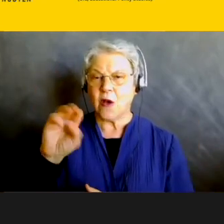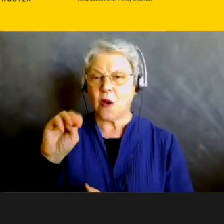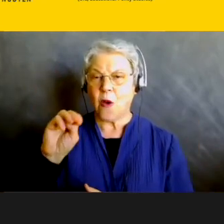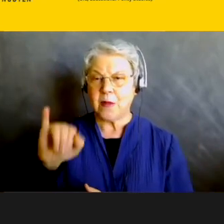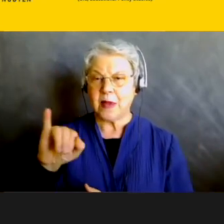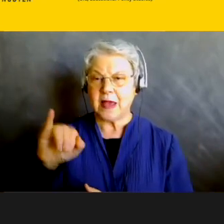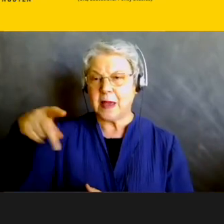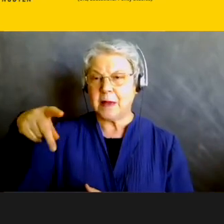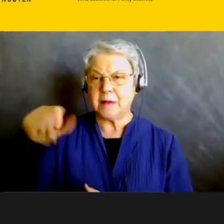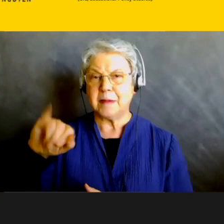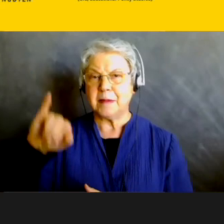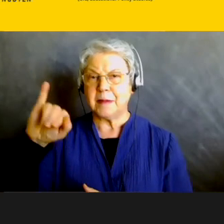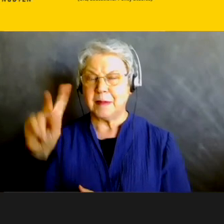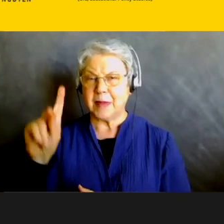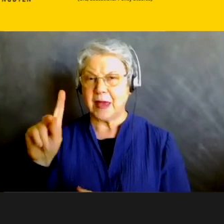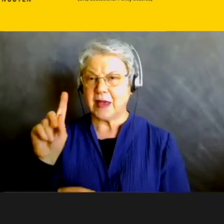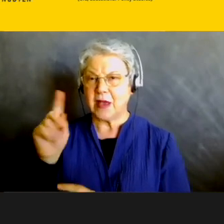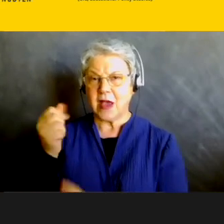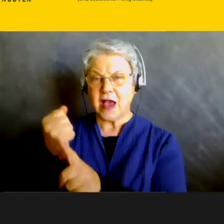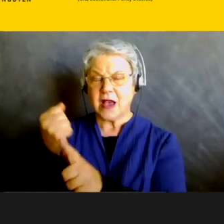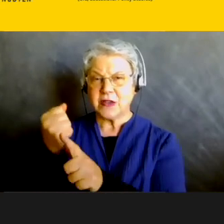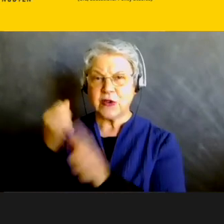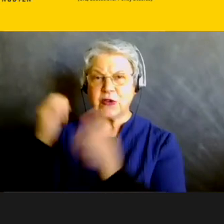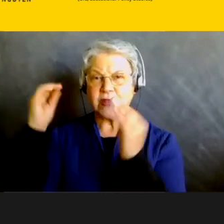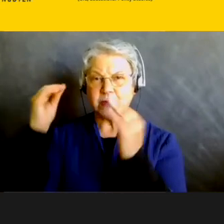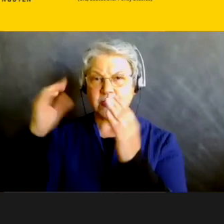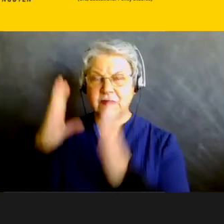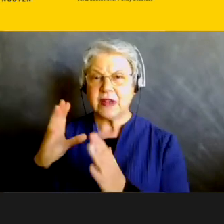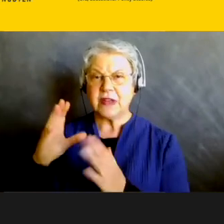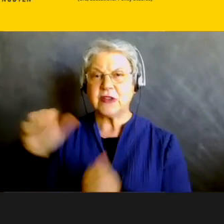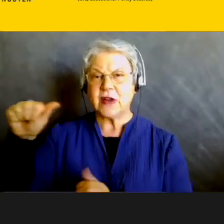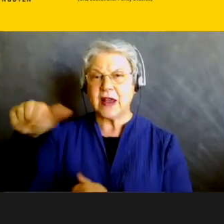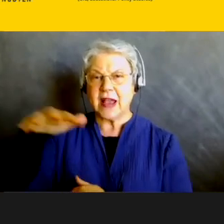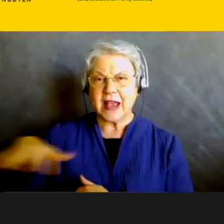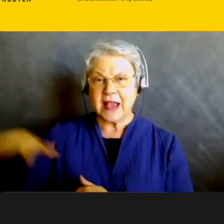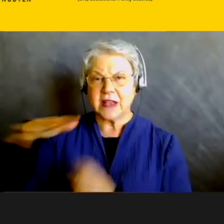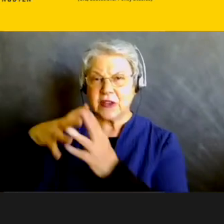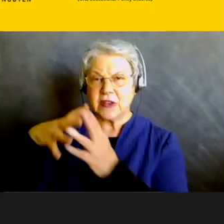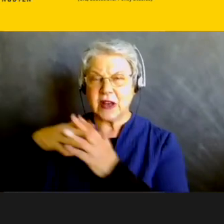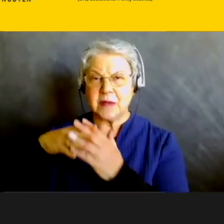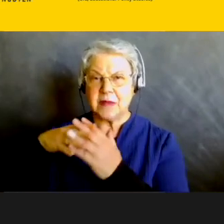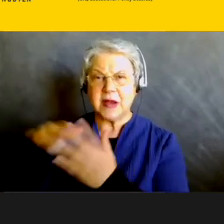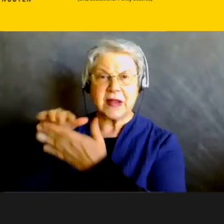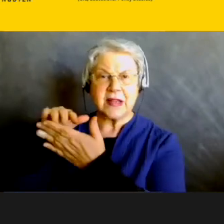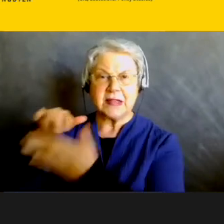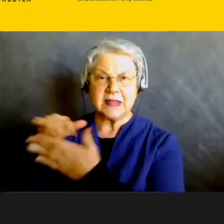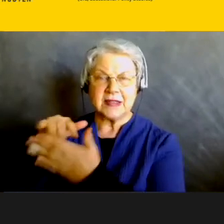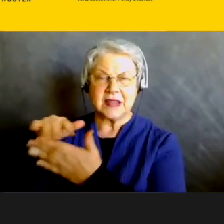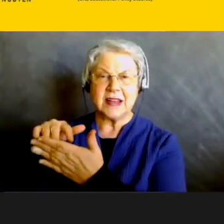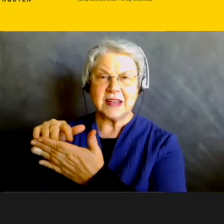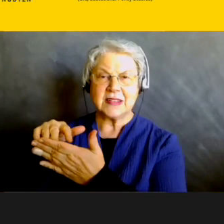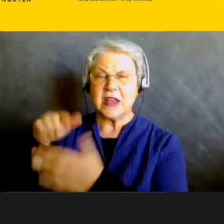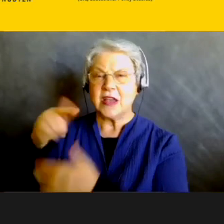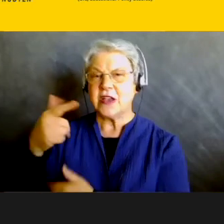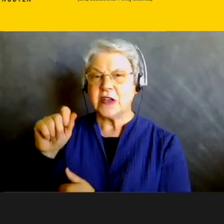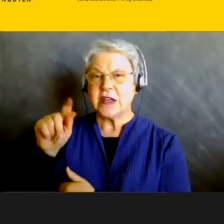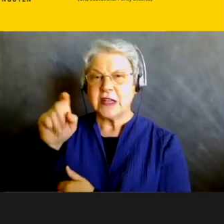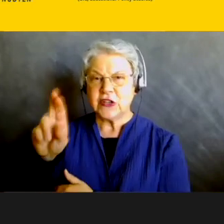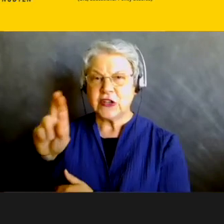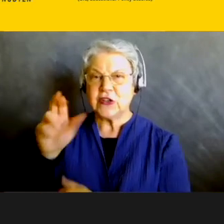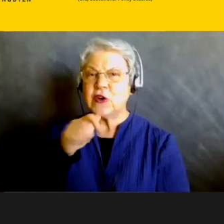an associate professor of Asian American Studies with appointments in gender and women's studies and